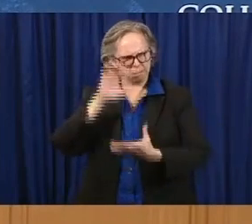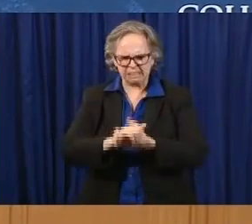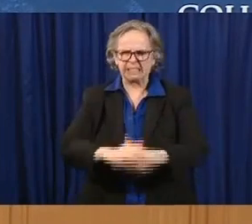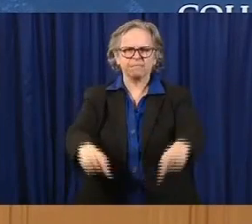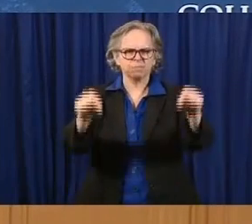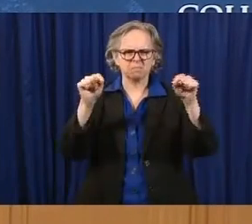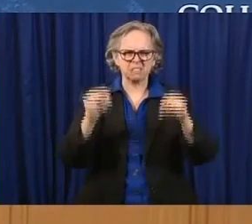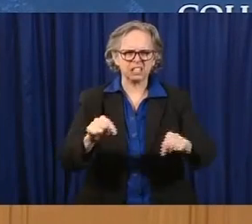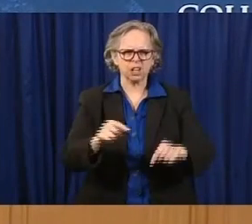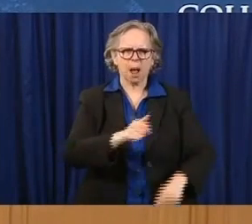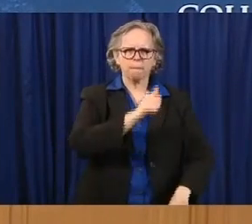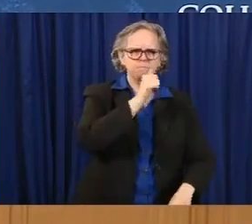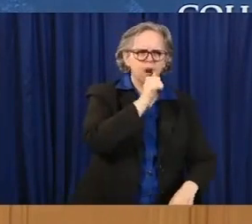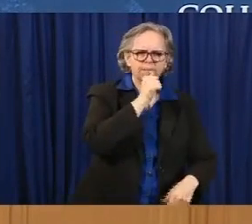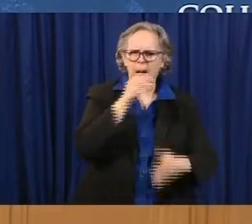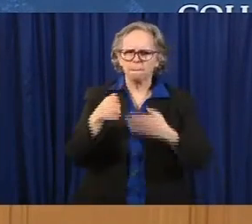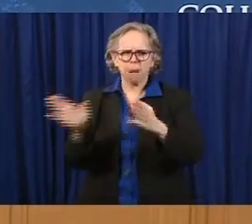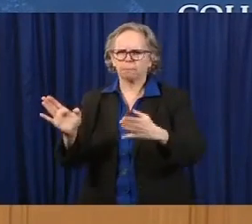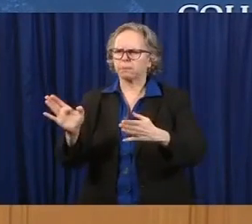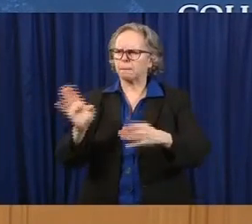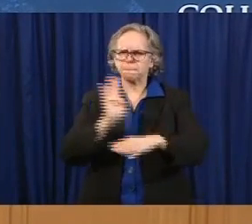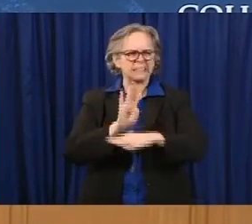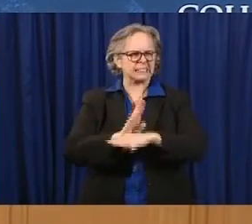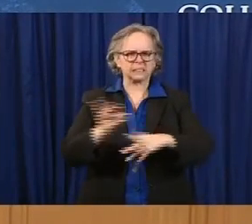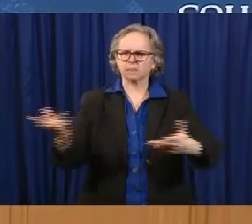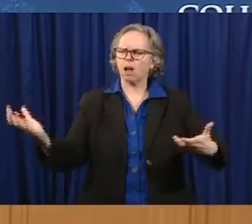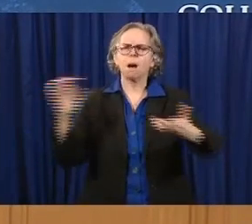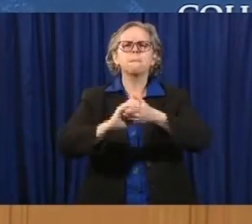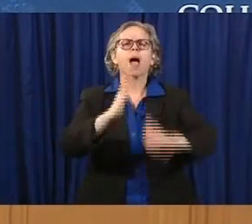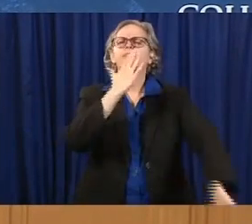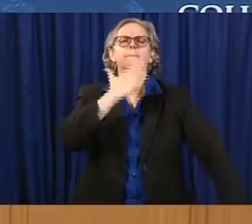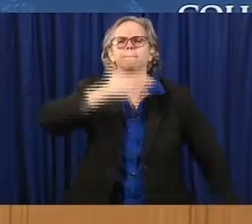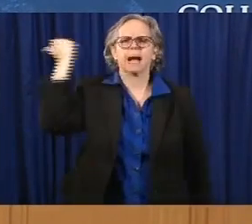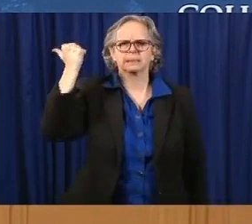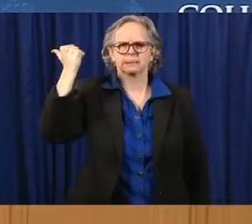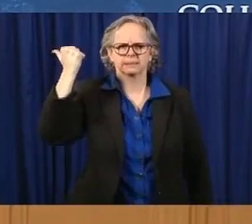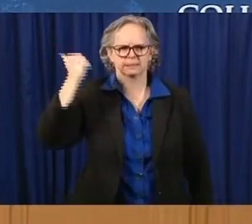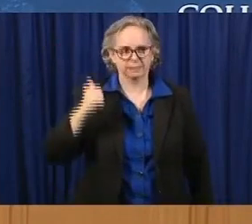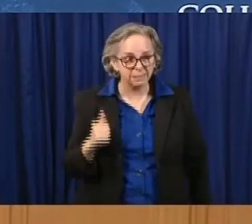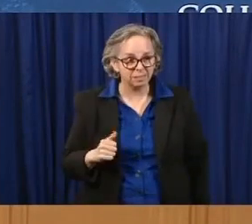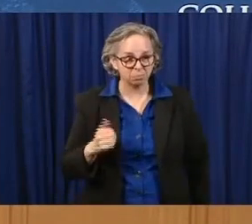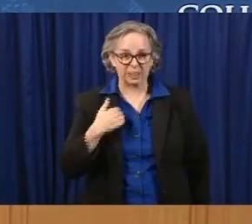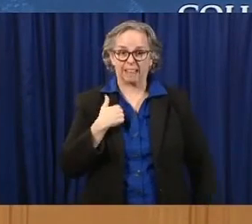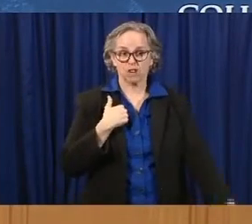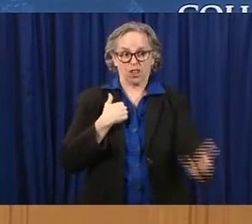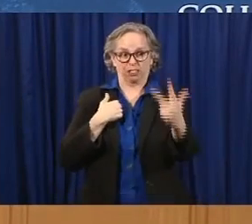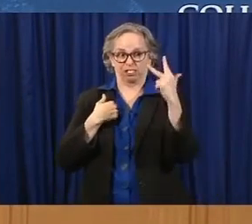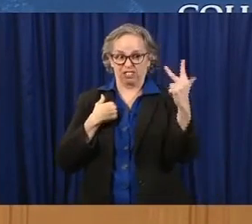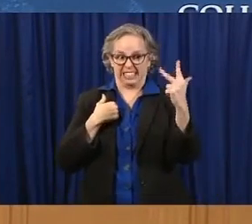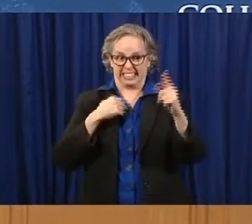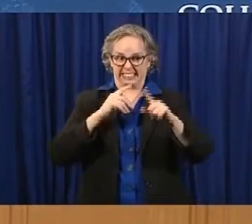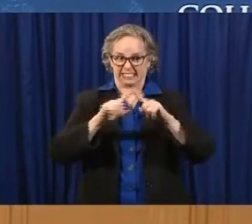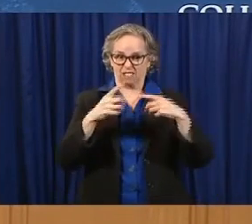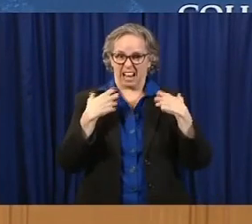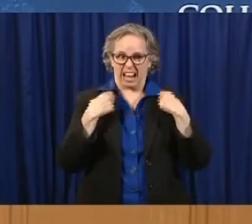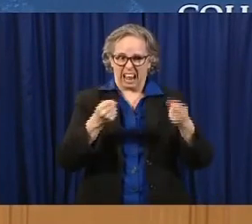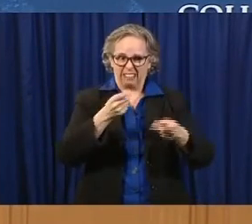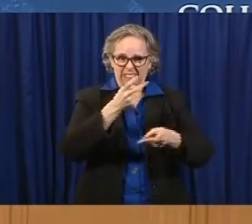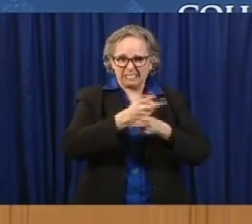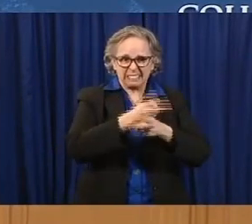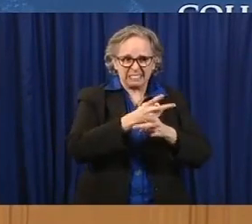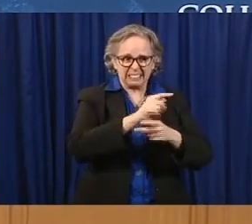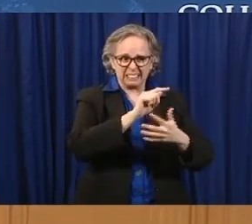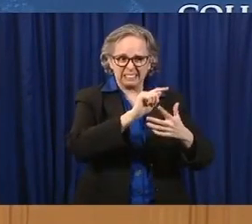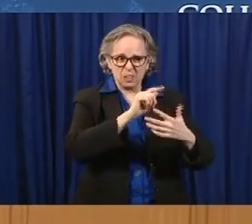country. And so to have 4 health systems, the 3 adult systems in consultation with our nationwide children's hospital,